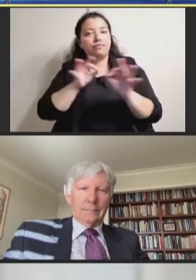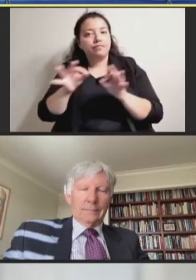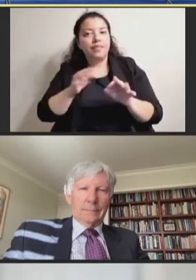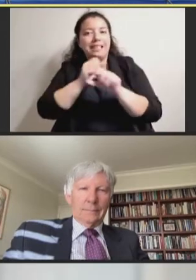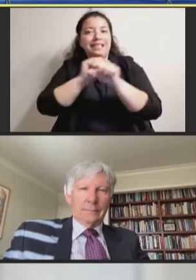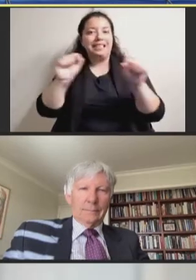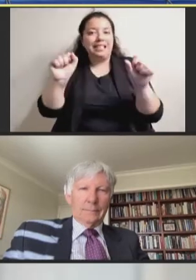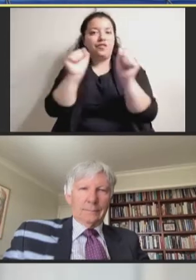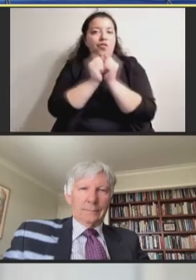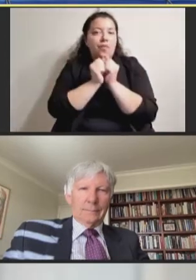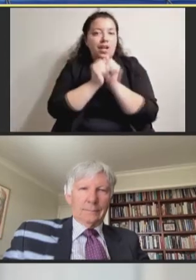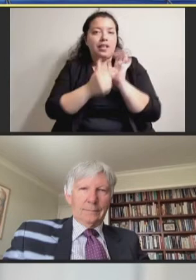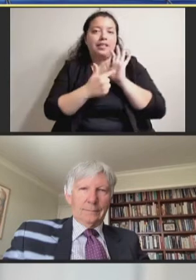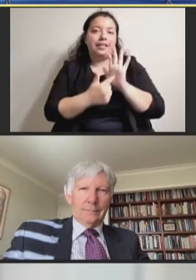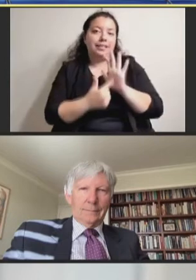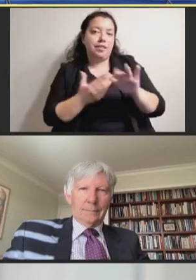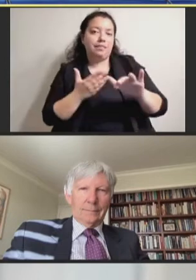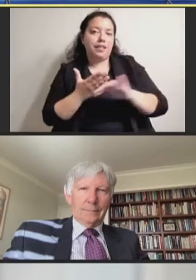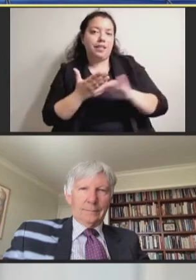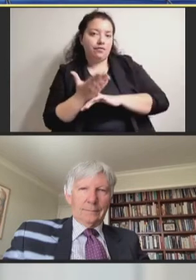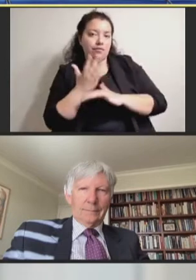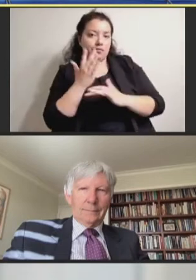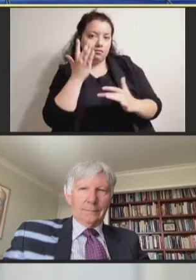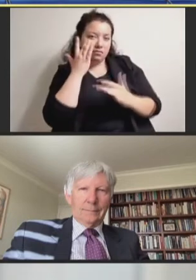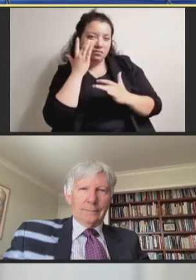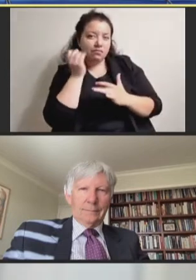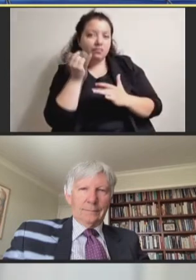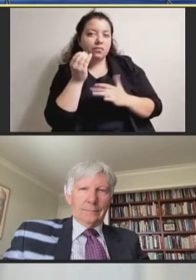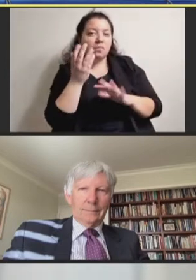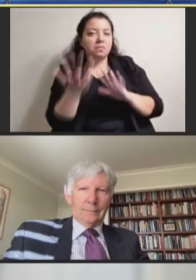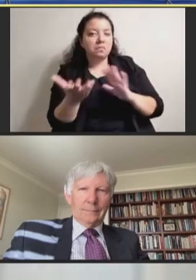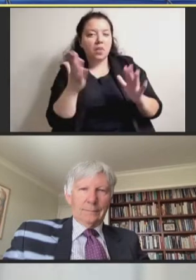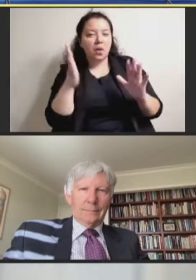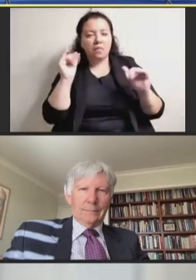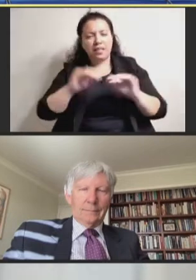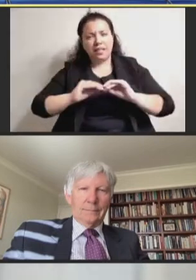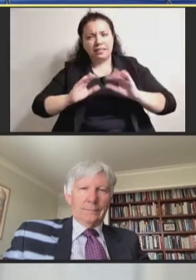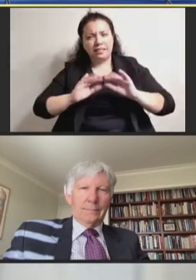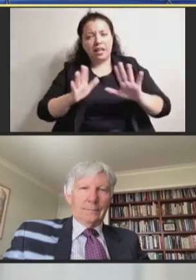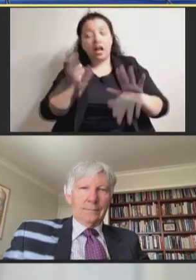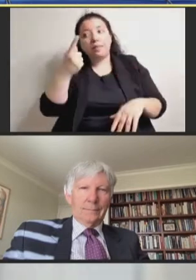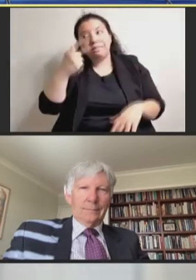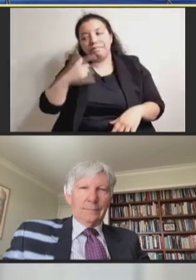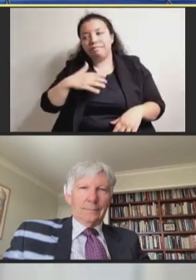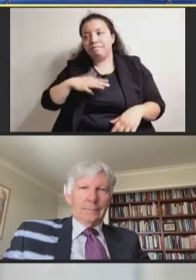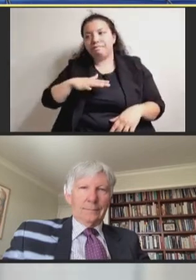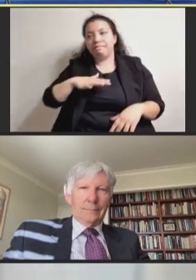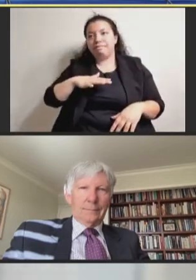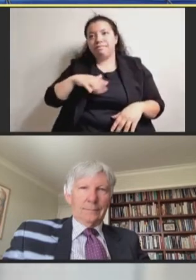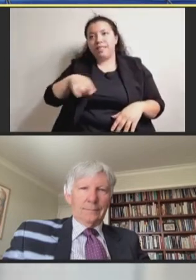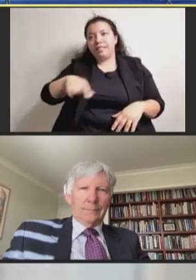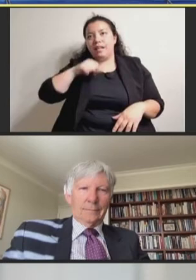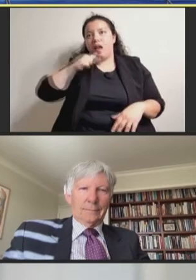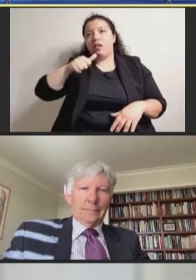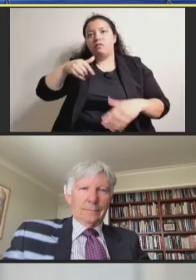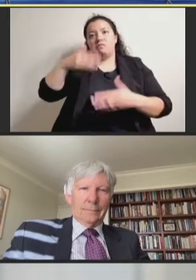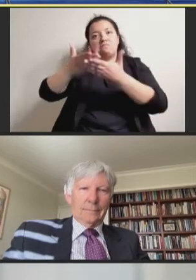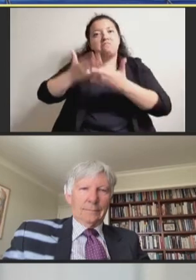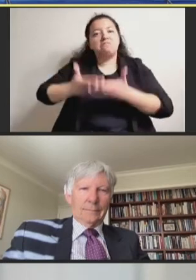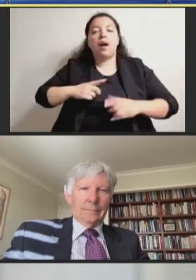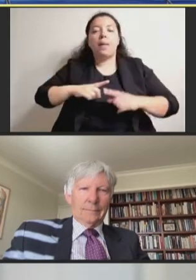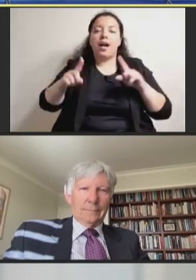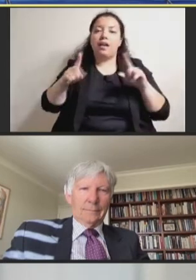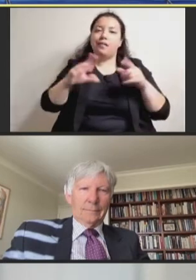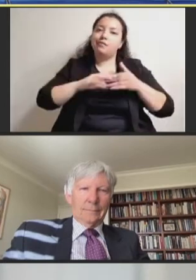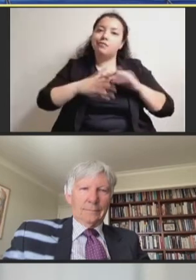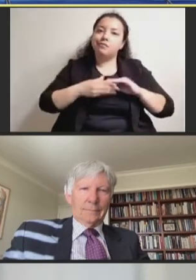some sense, but I hear people, and this is also anecdotal, weighing whether or not they want to go ahead